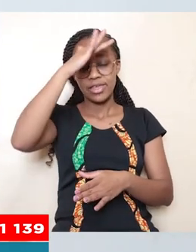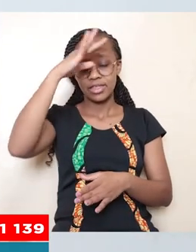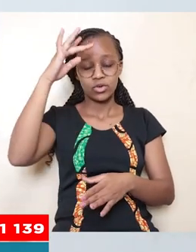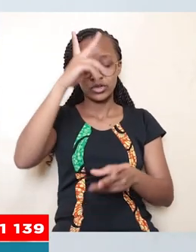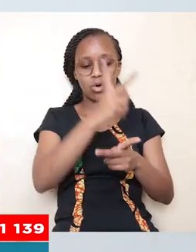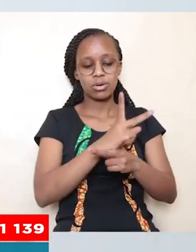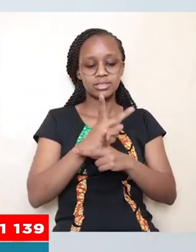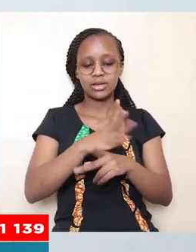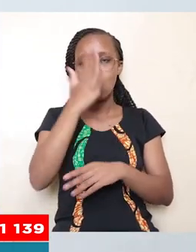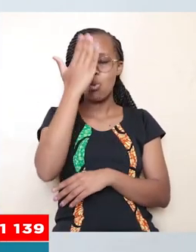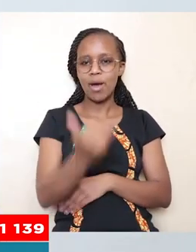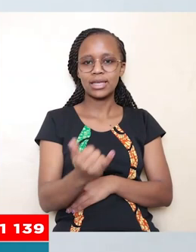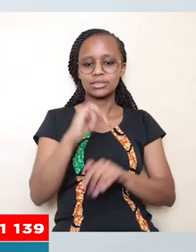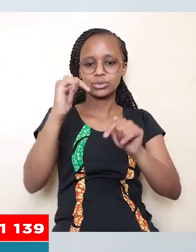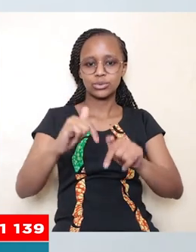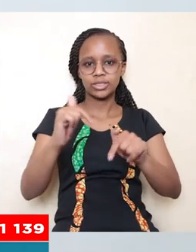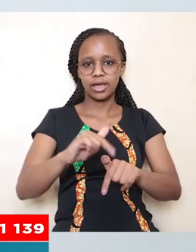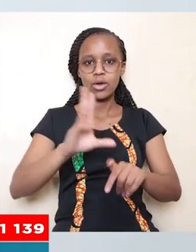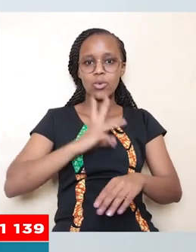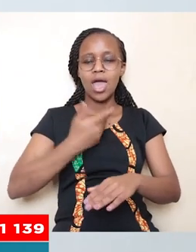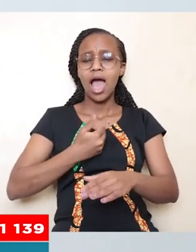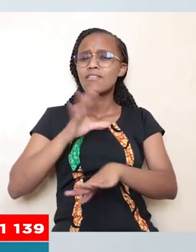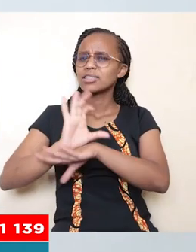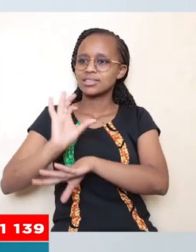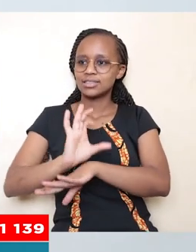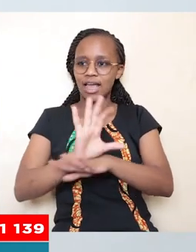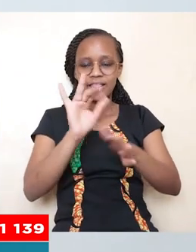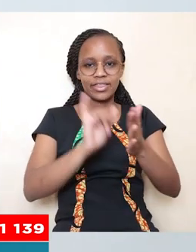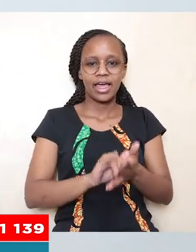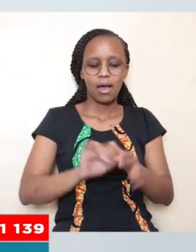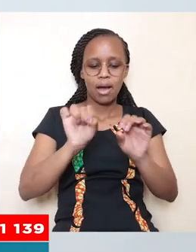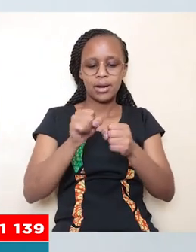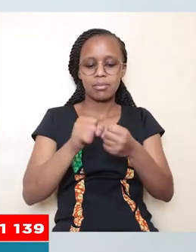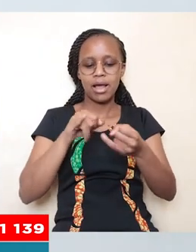protection. Because today we have churches that